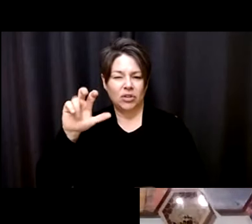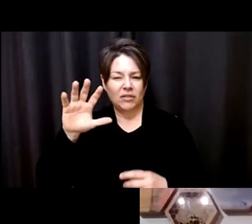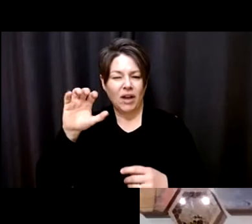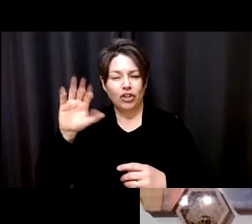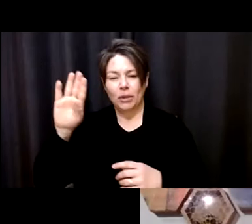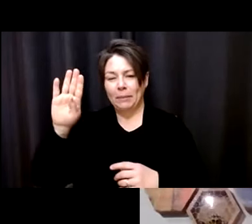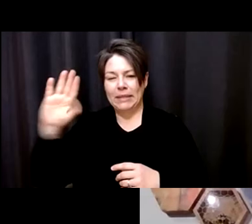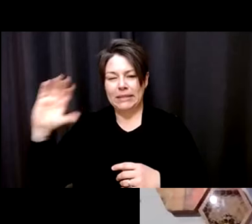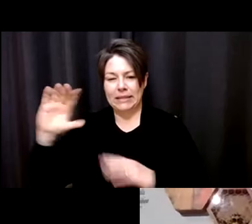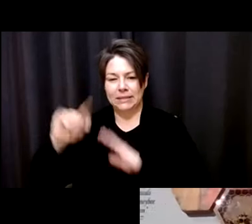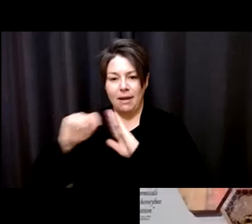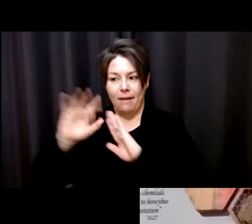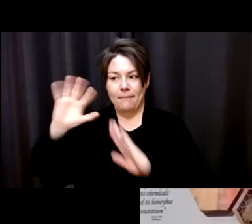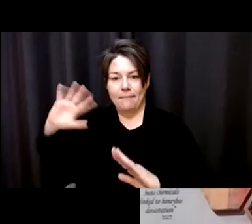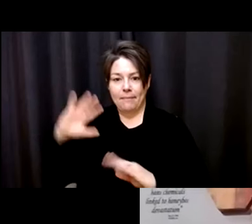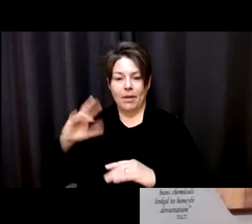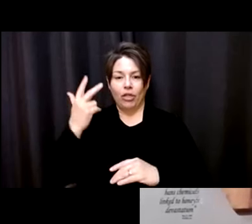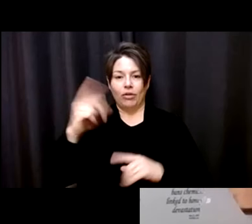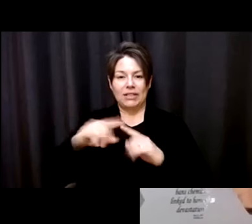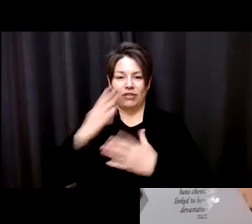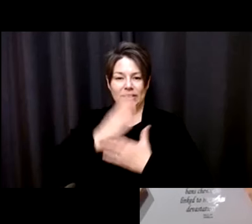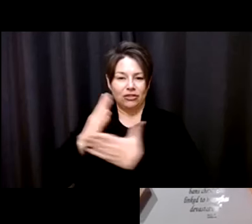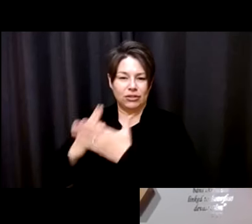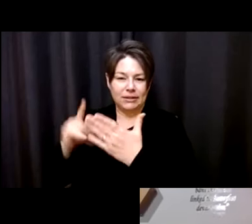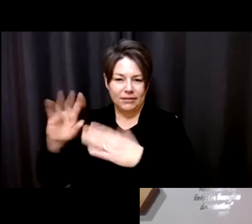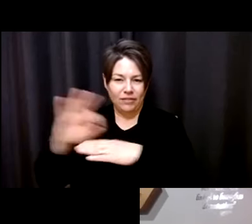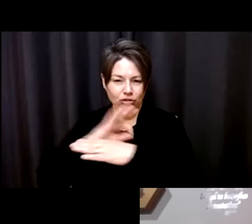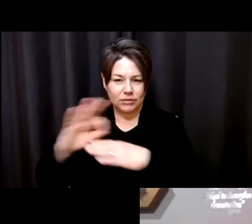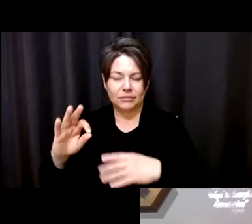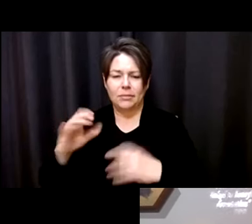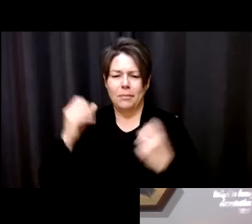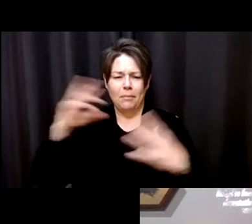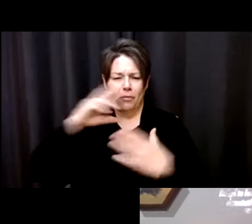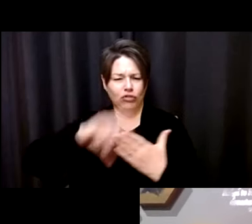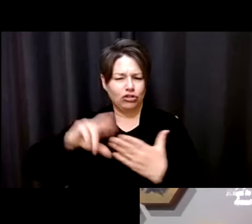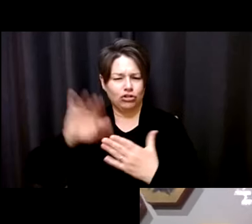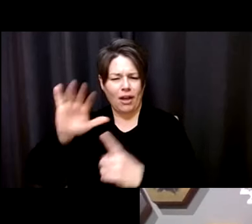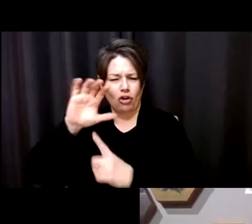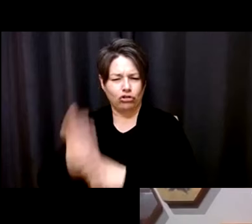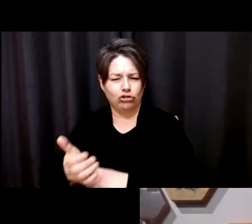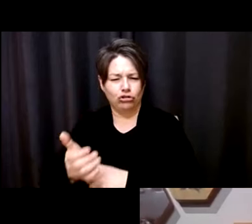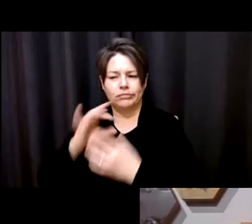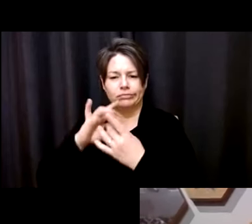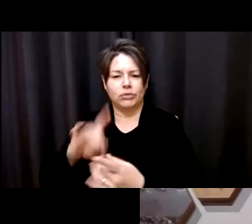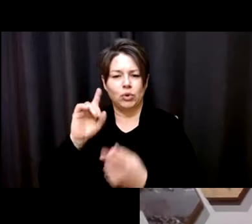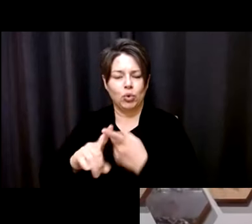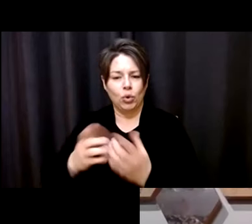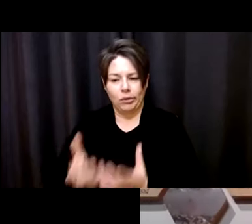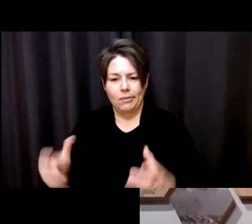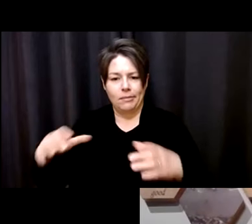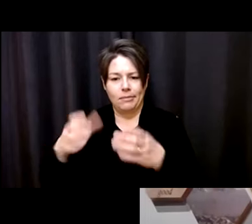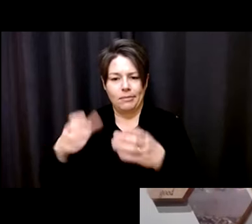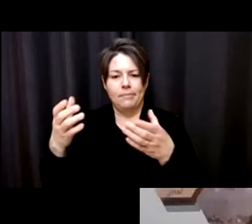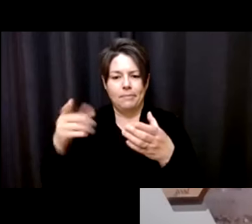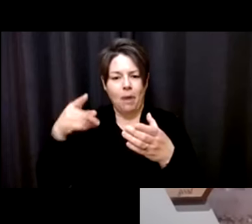they functioned in three sections. And there's a lot of research about the culture related to pottery, because